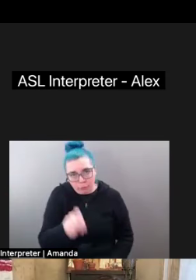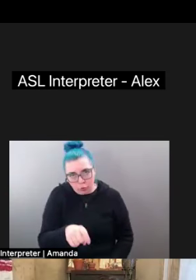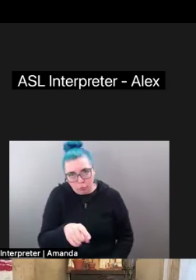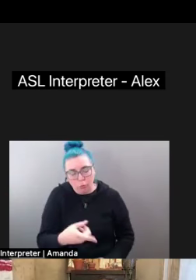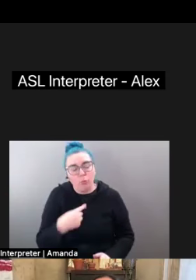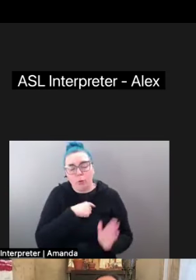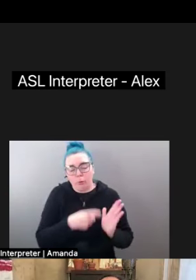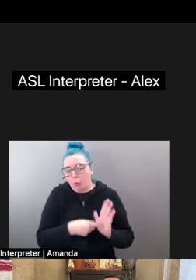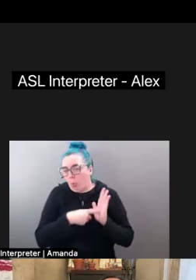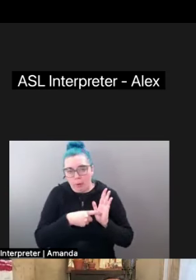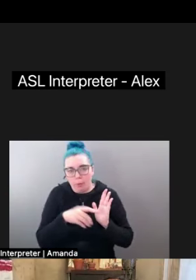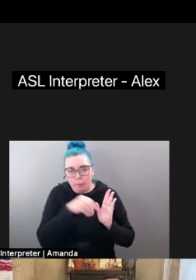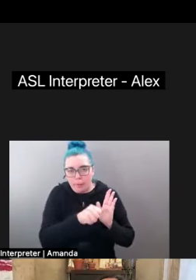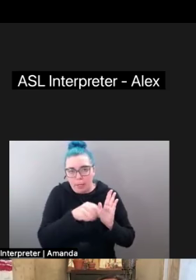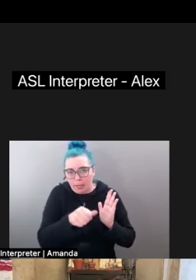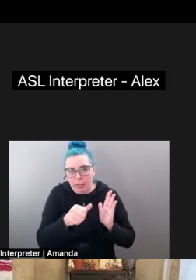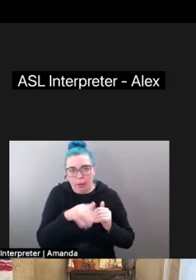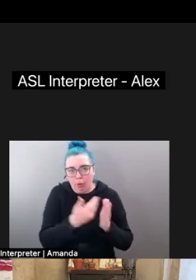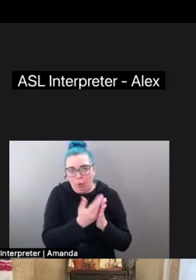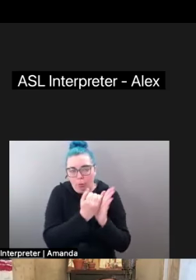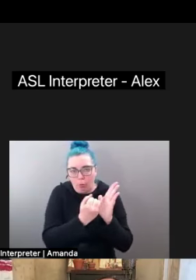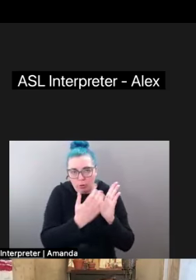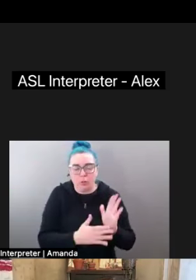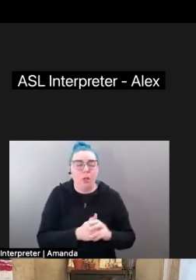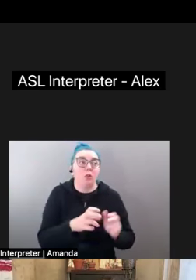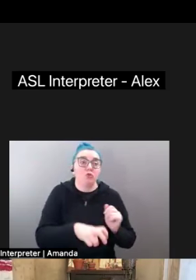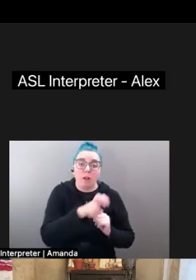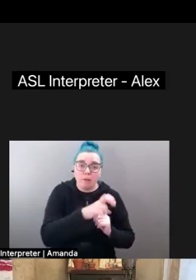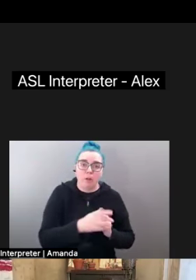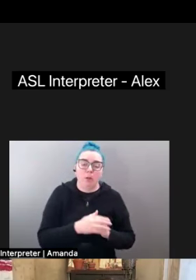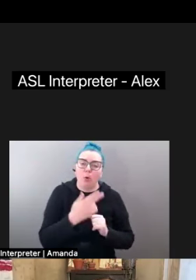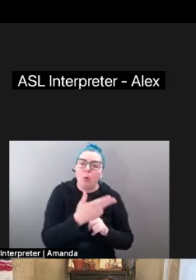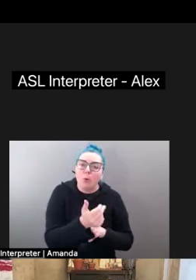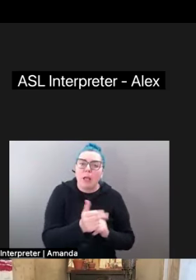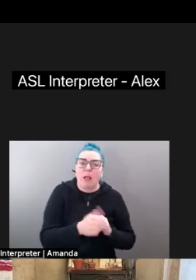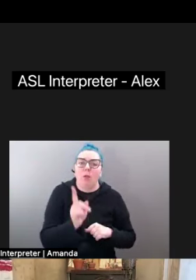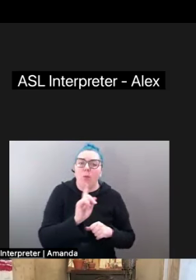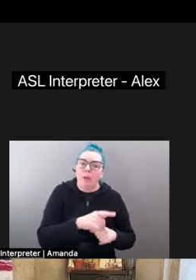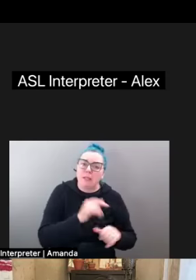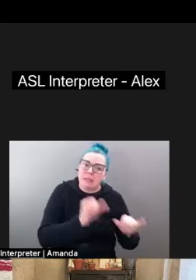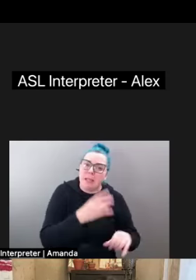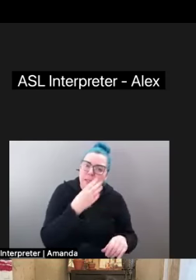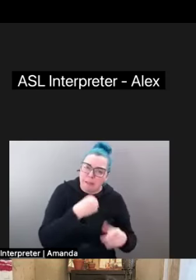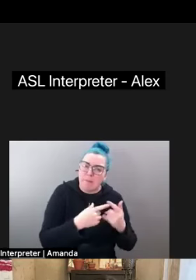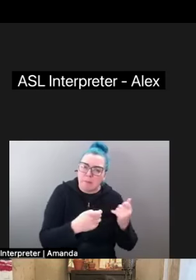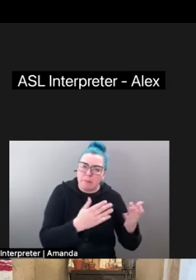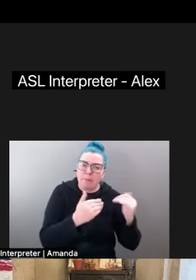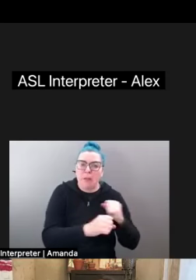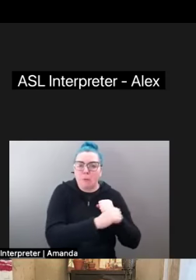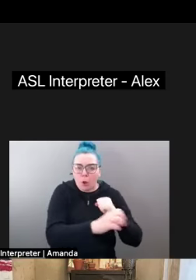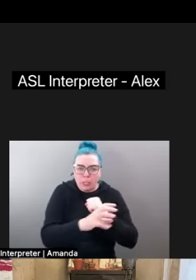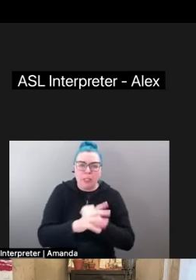grants, as well as travel and accommodations, production and technical costs, marketing, promotion, and audience